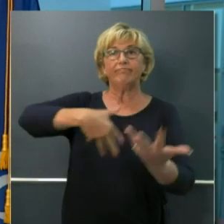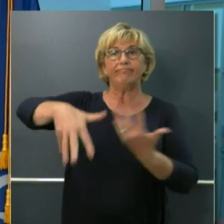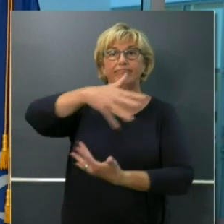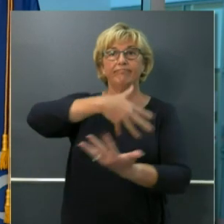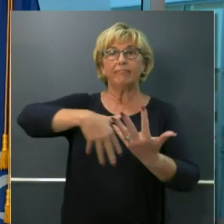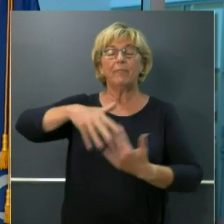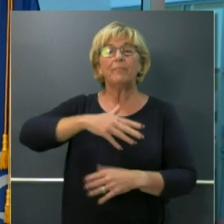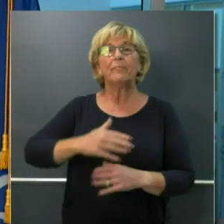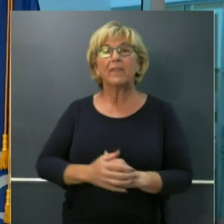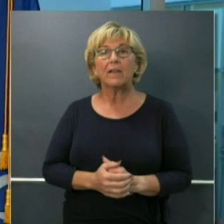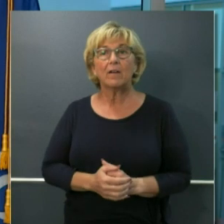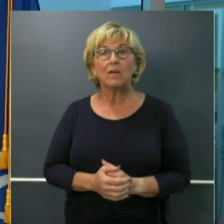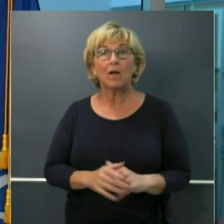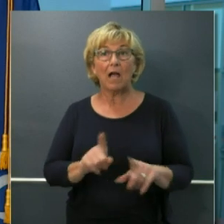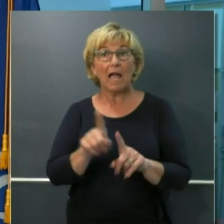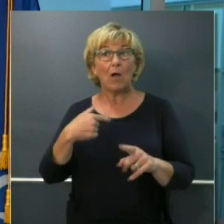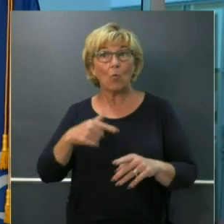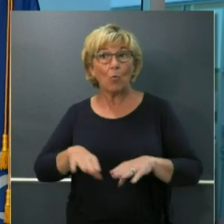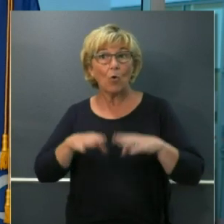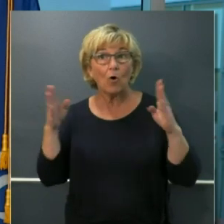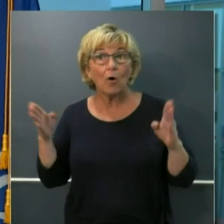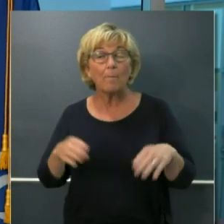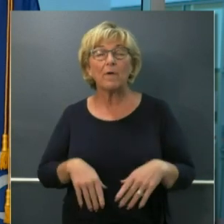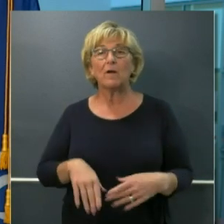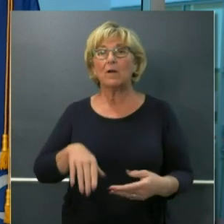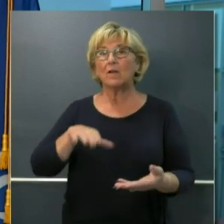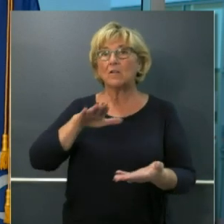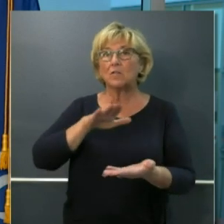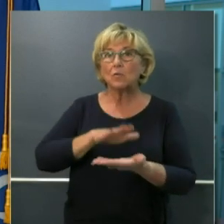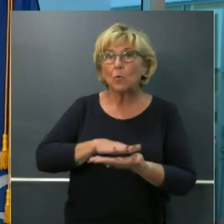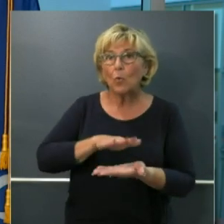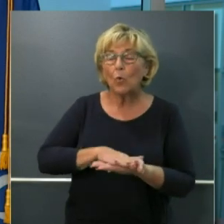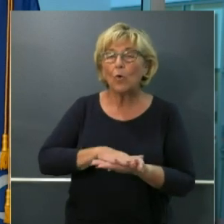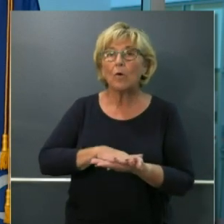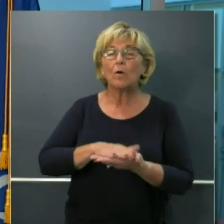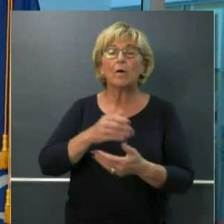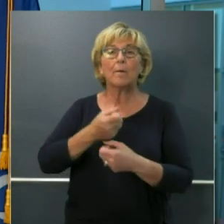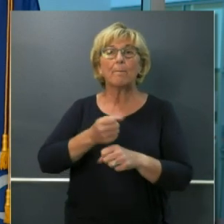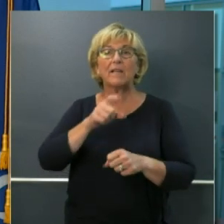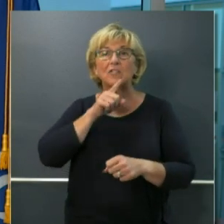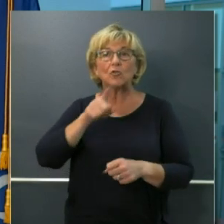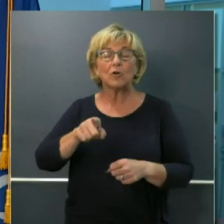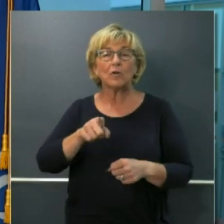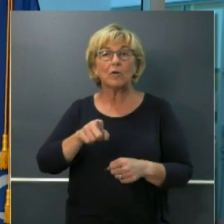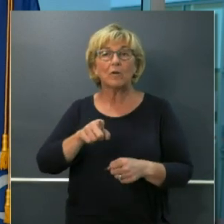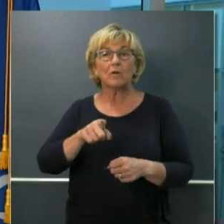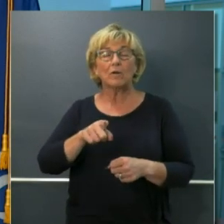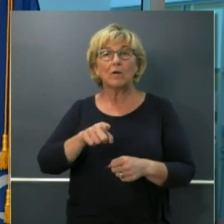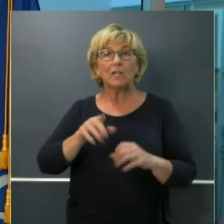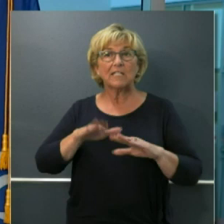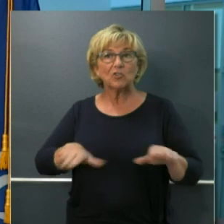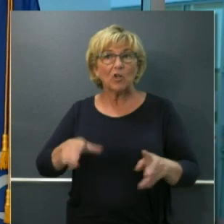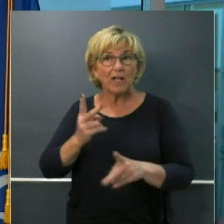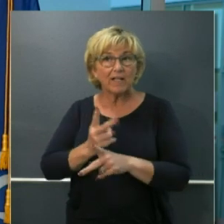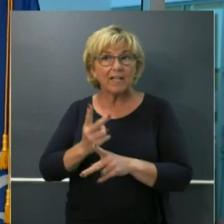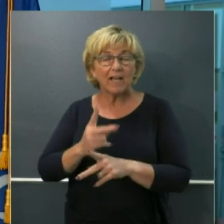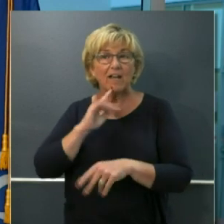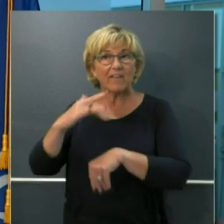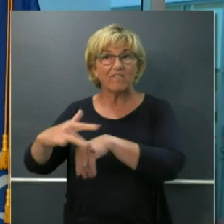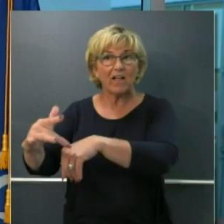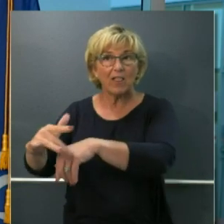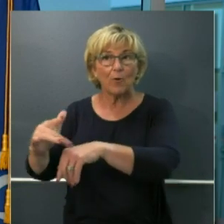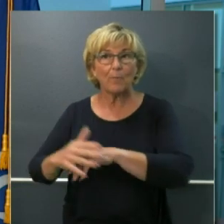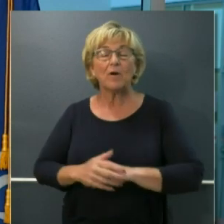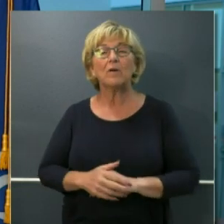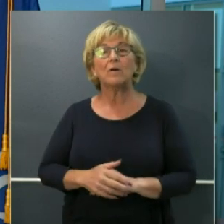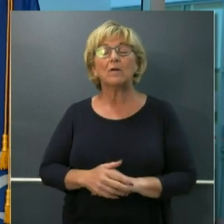And ultimately, as we open up schools, as we make sure that, that childcare is more broadly available, it